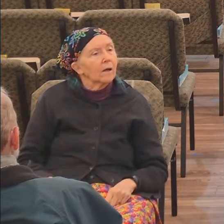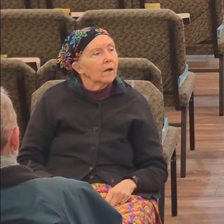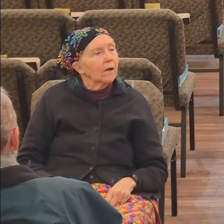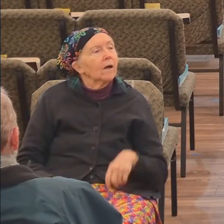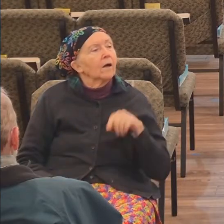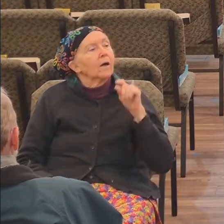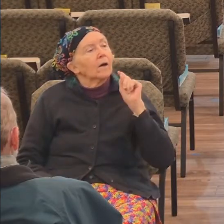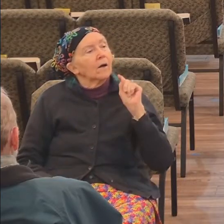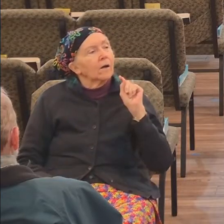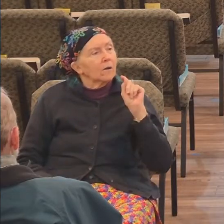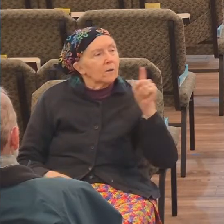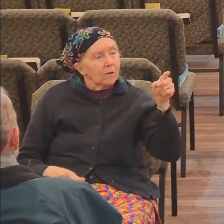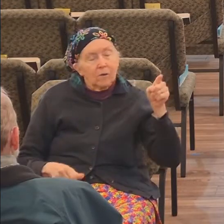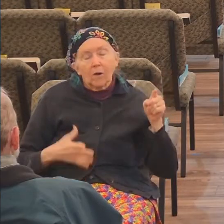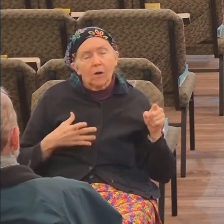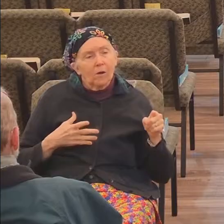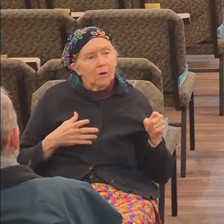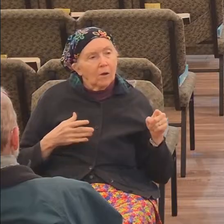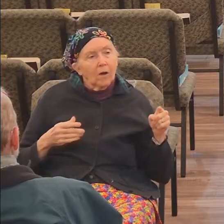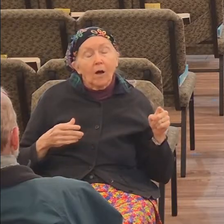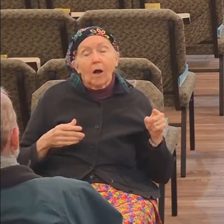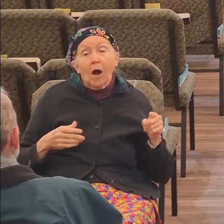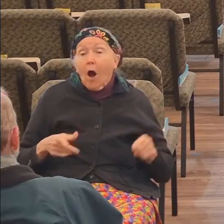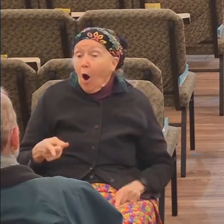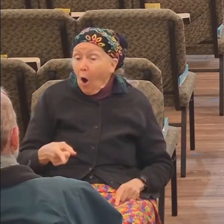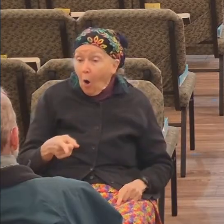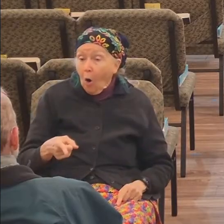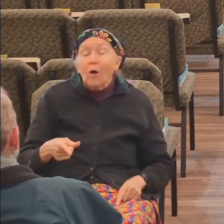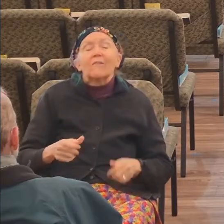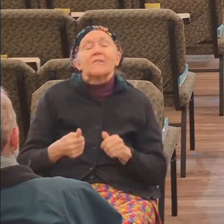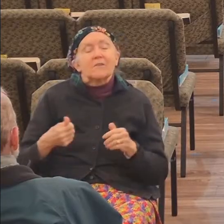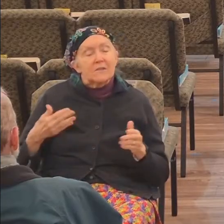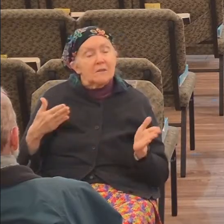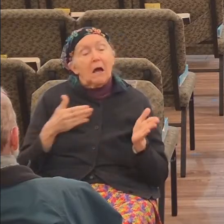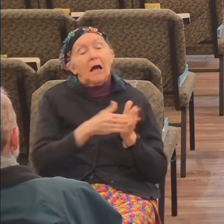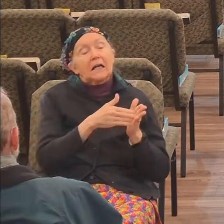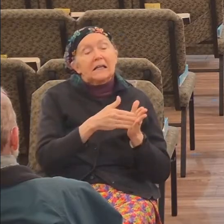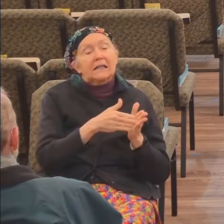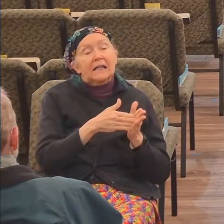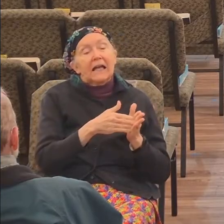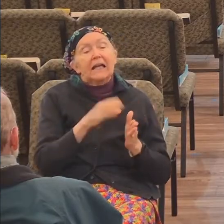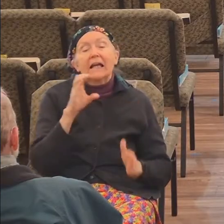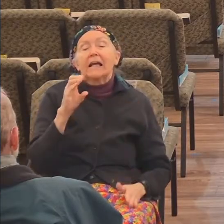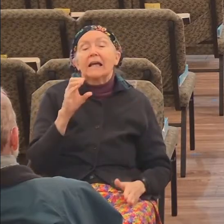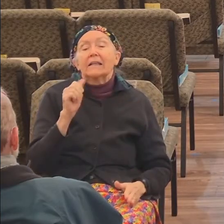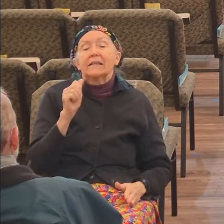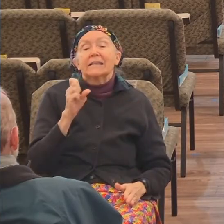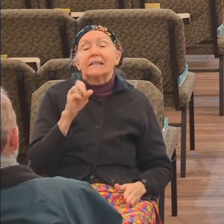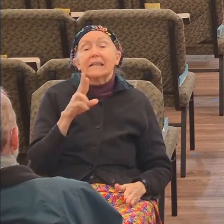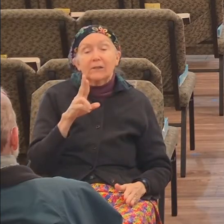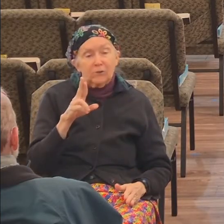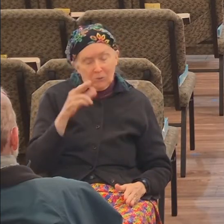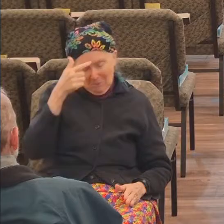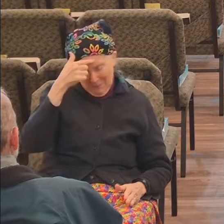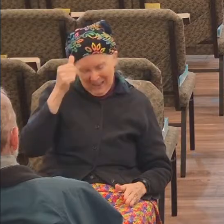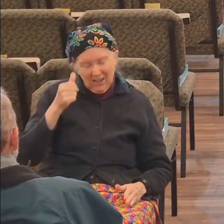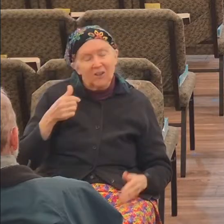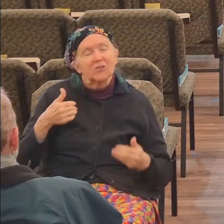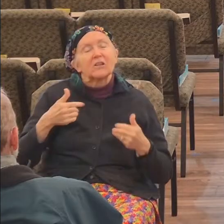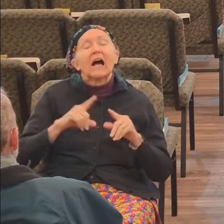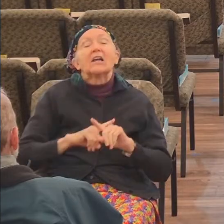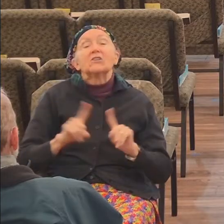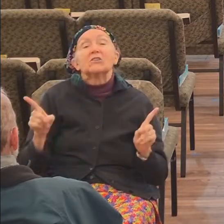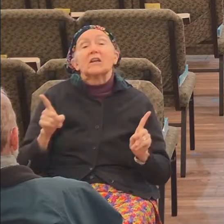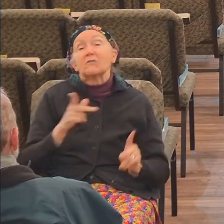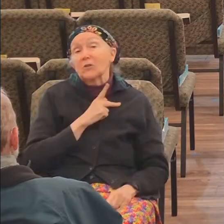Yeah, they were defying Caesar by declaring there's another king, King Jesus. That was political